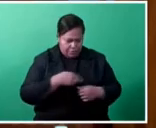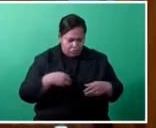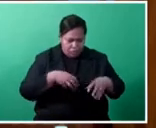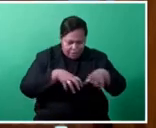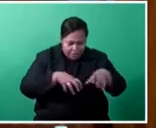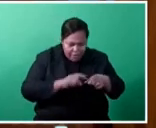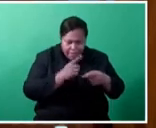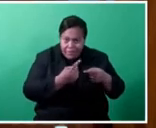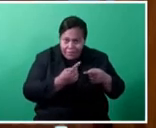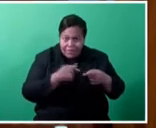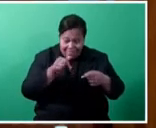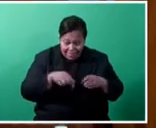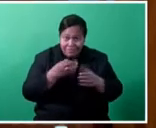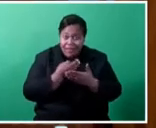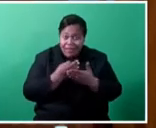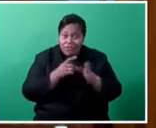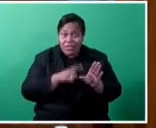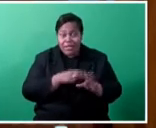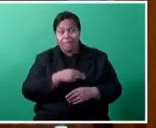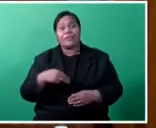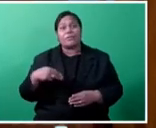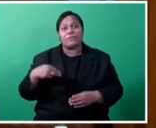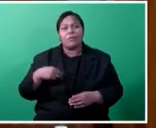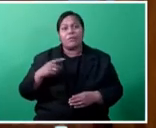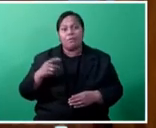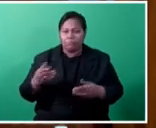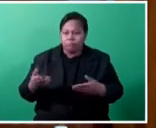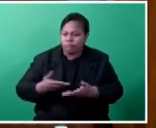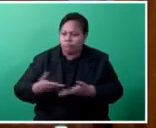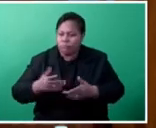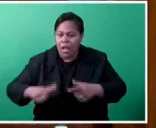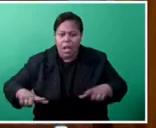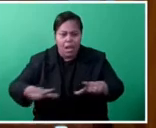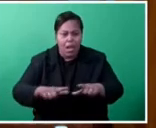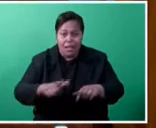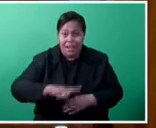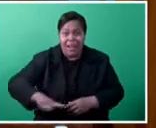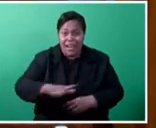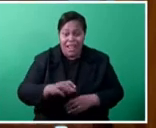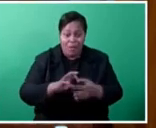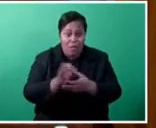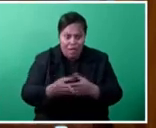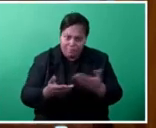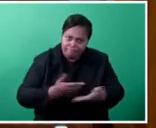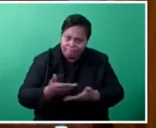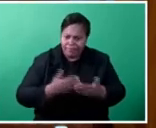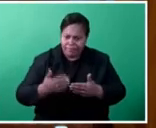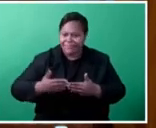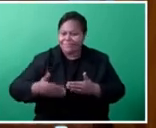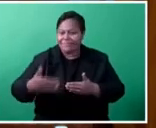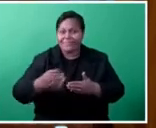activities. In this financial year, the Ministry will commence with the landowning units consultation in the coming months, and this will properly